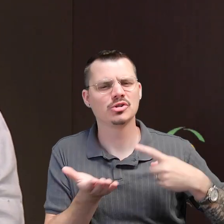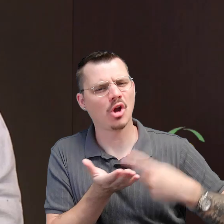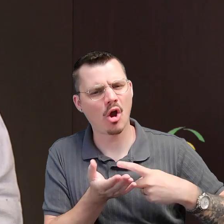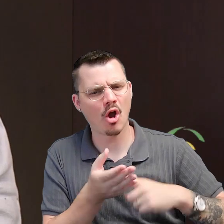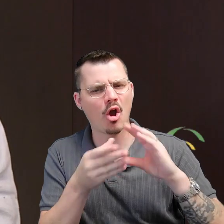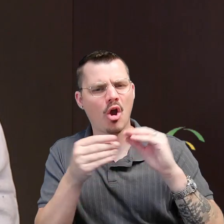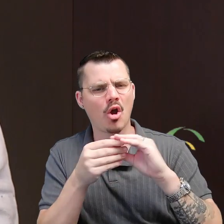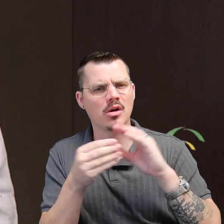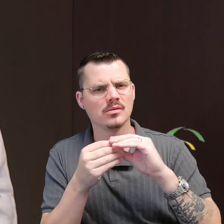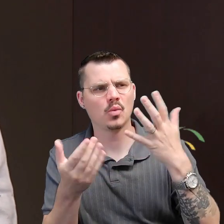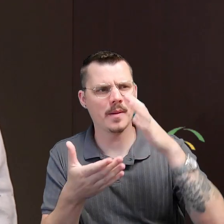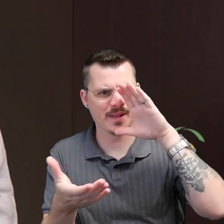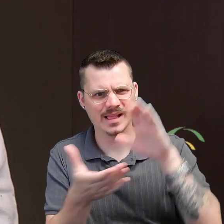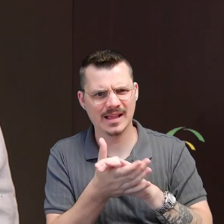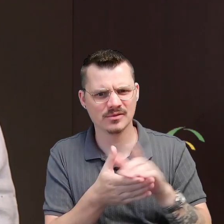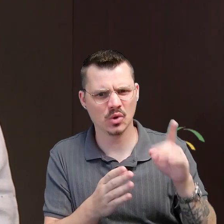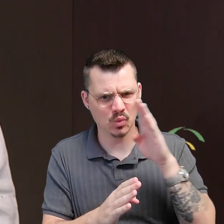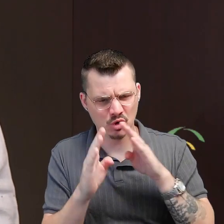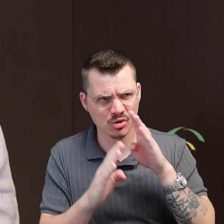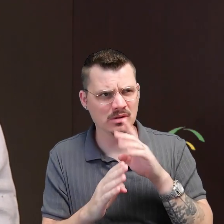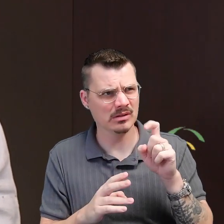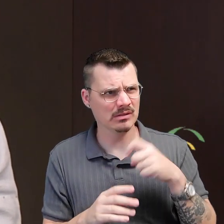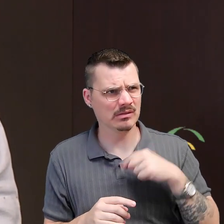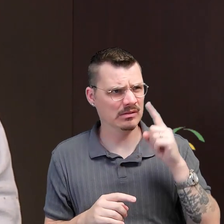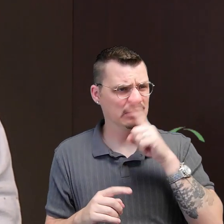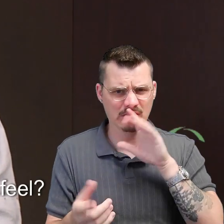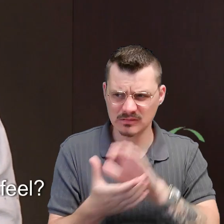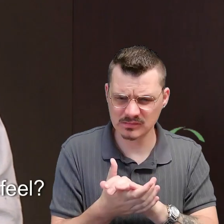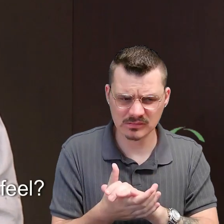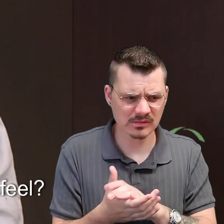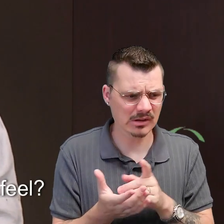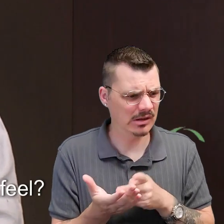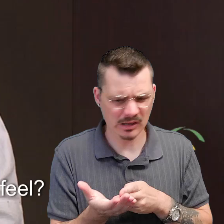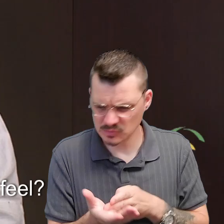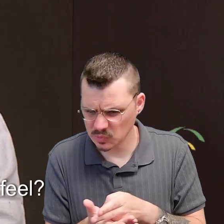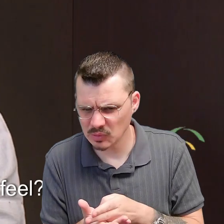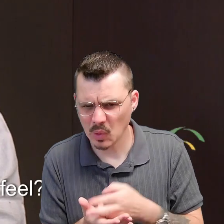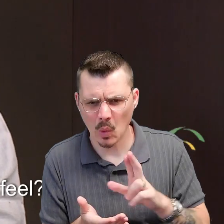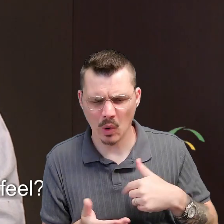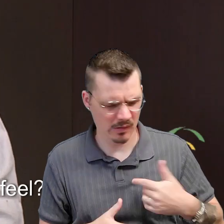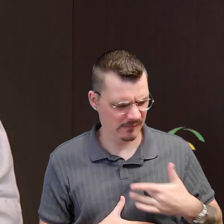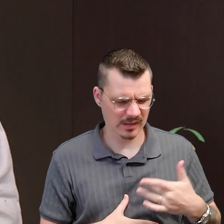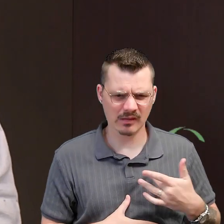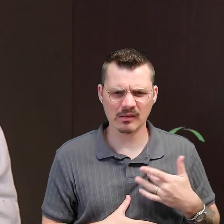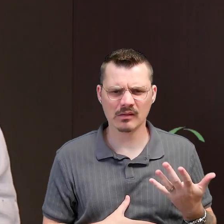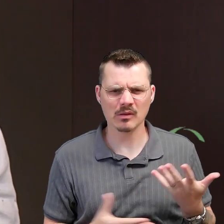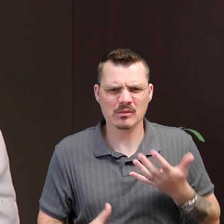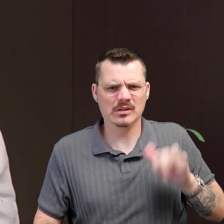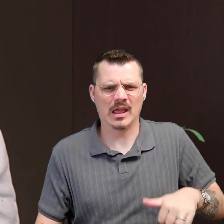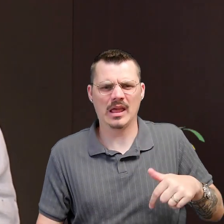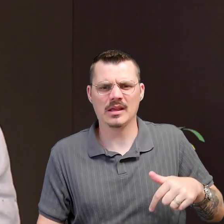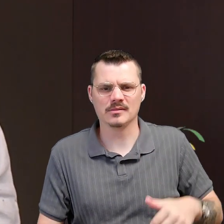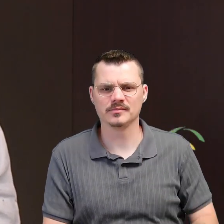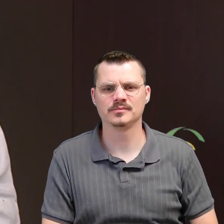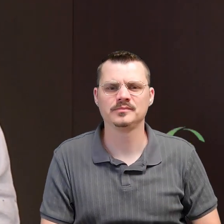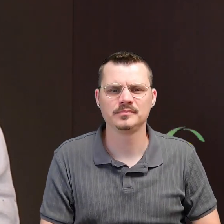through beliefs that they're worried. Is this delusion? Is this the truth? Is this just what I feel? What is this?